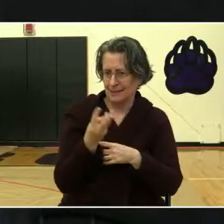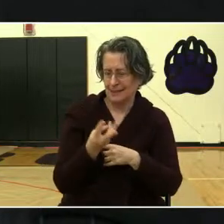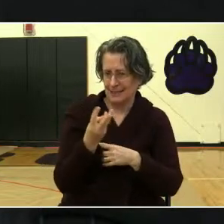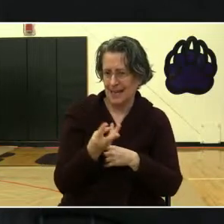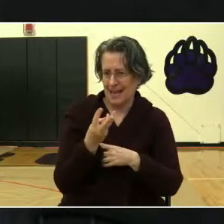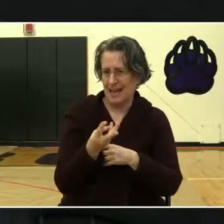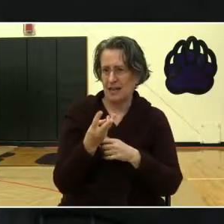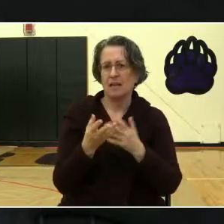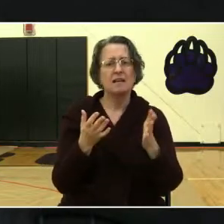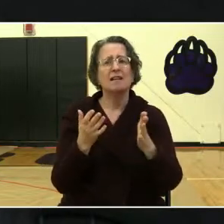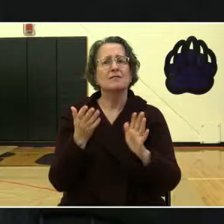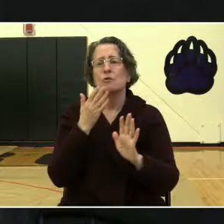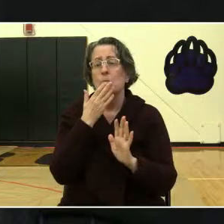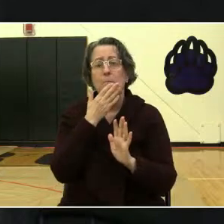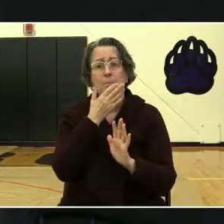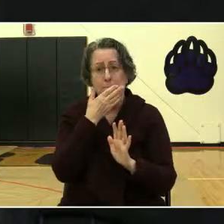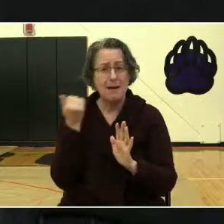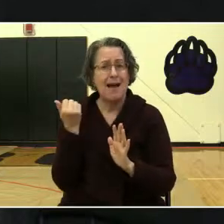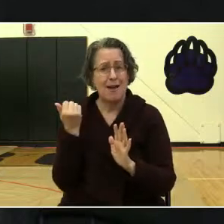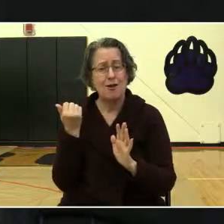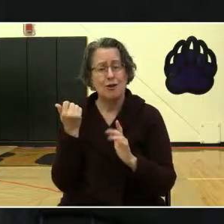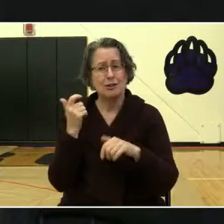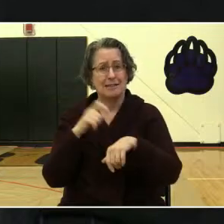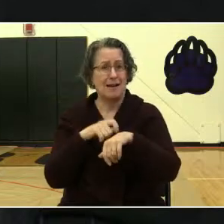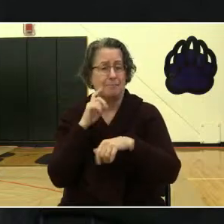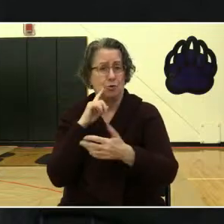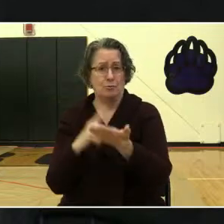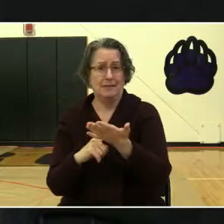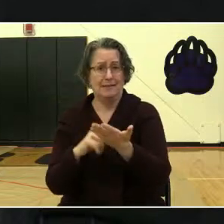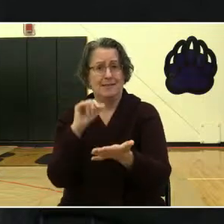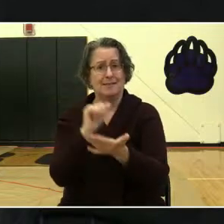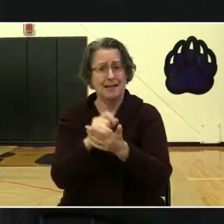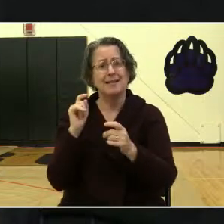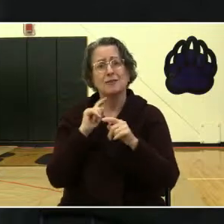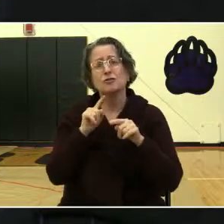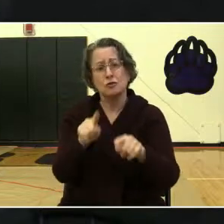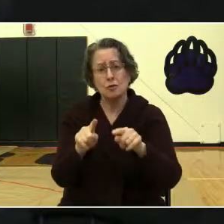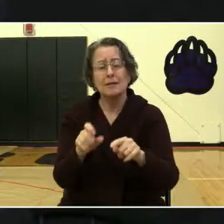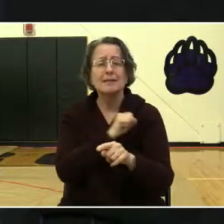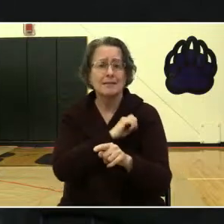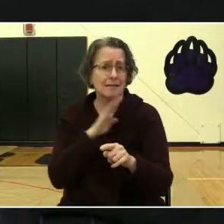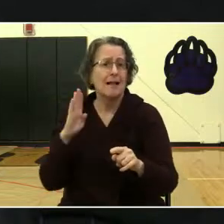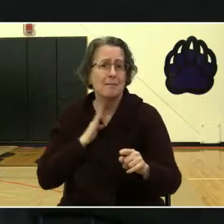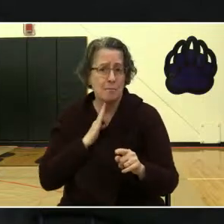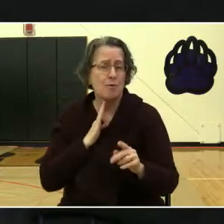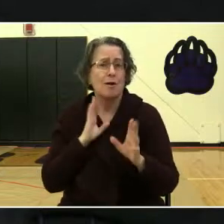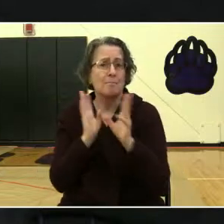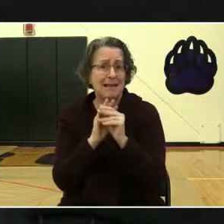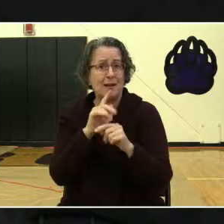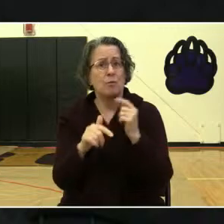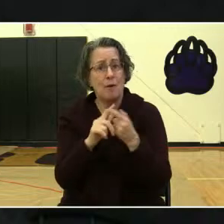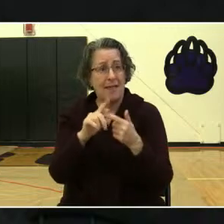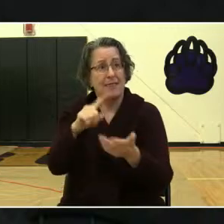decision was made uh is there any further discussion about the budget Mr